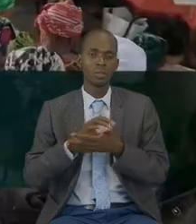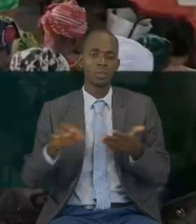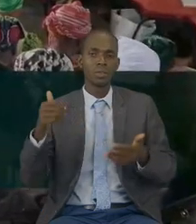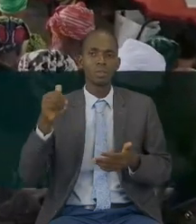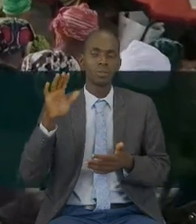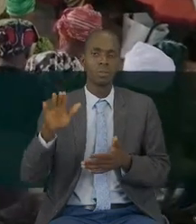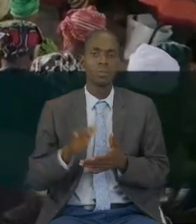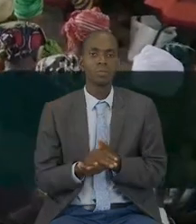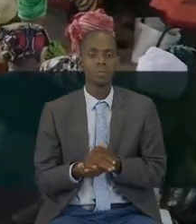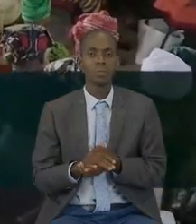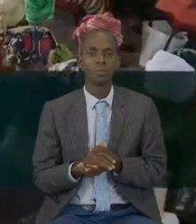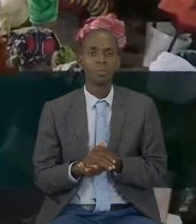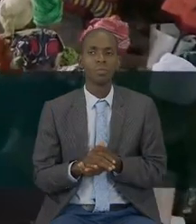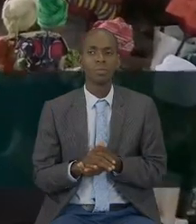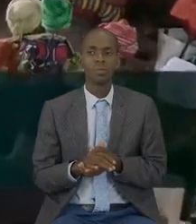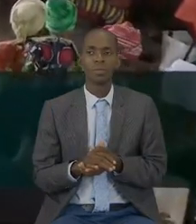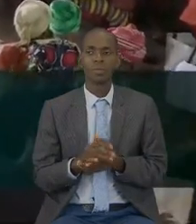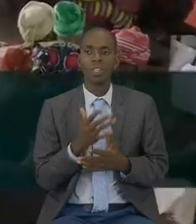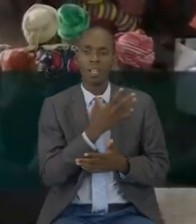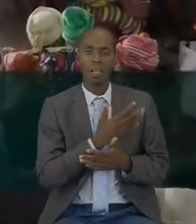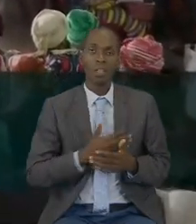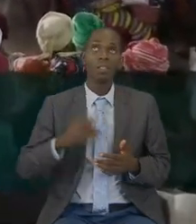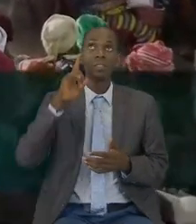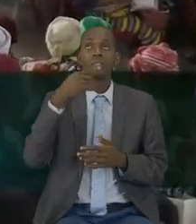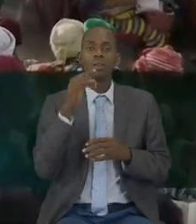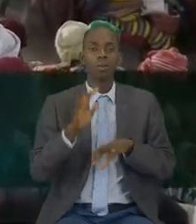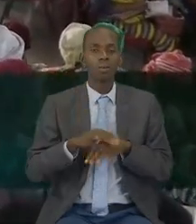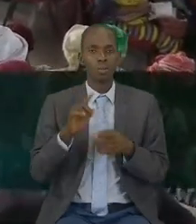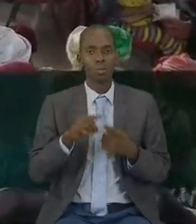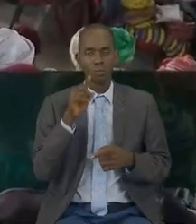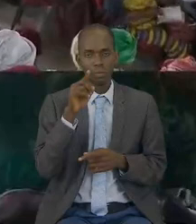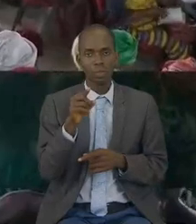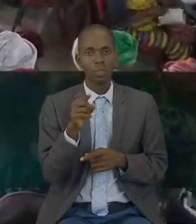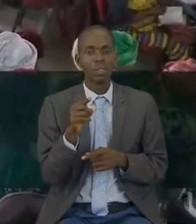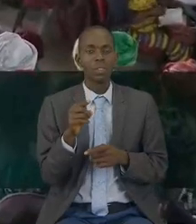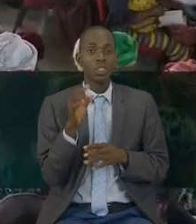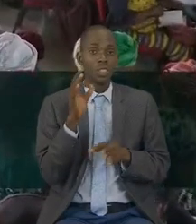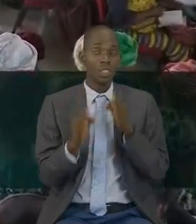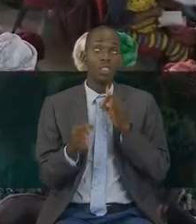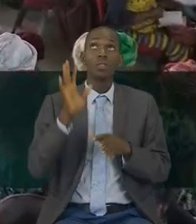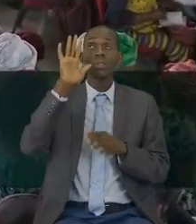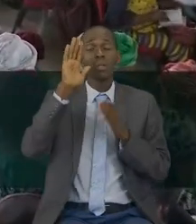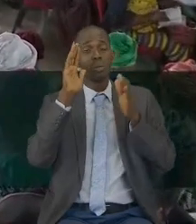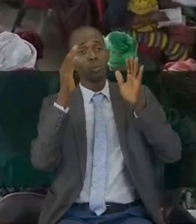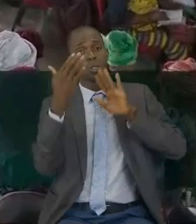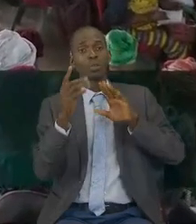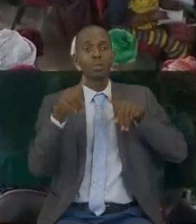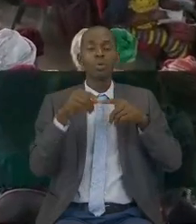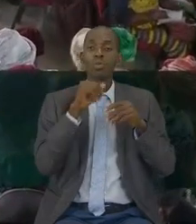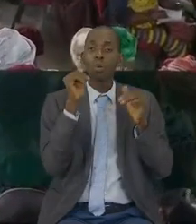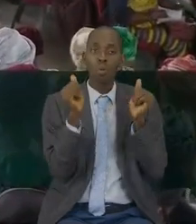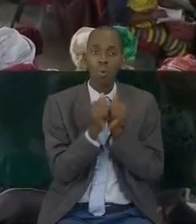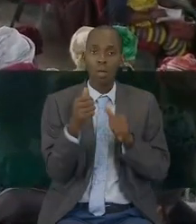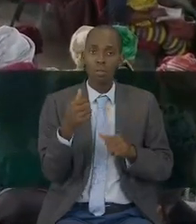verse 15. And he said unto him, if thy presence go not with me,